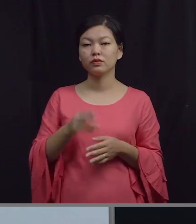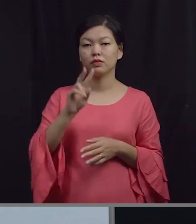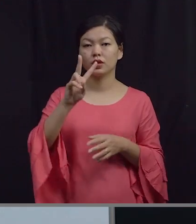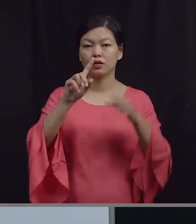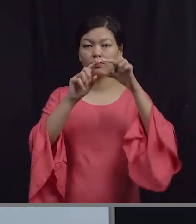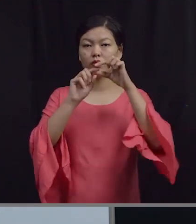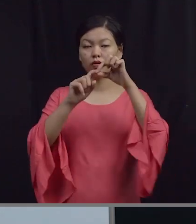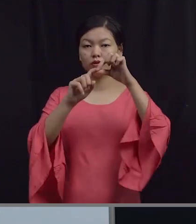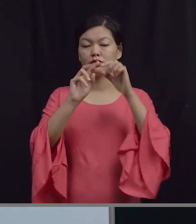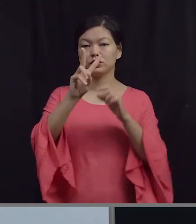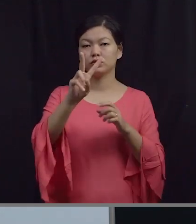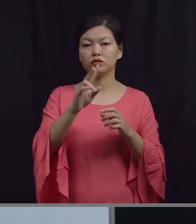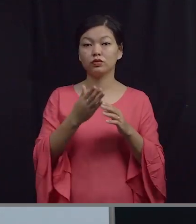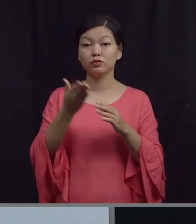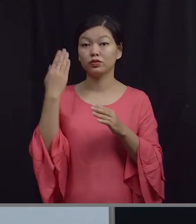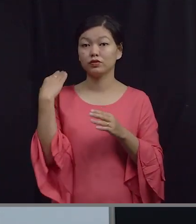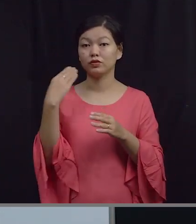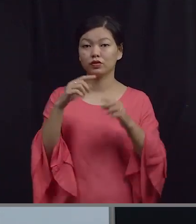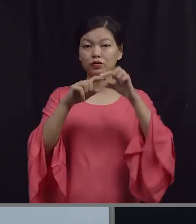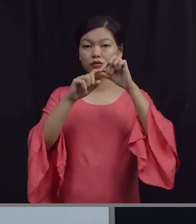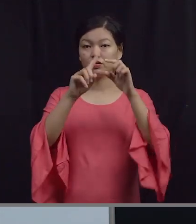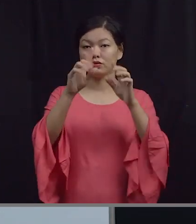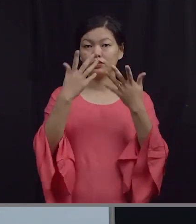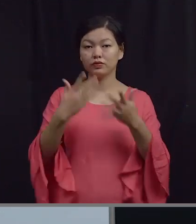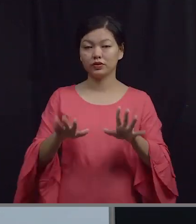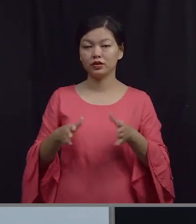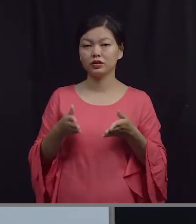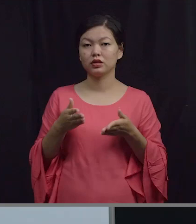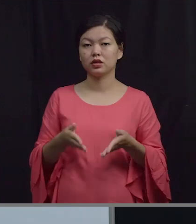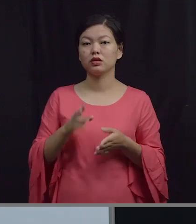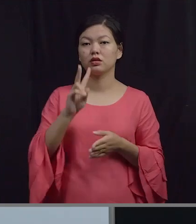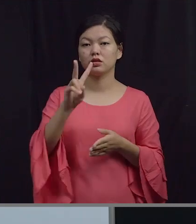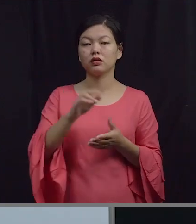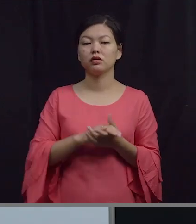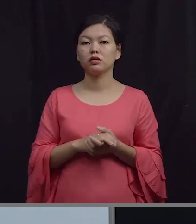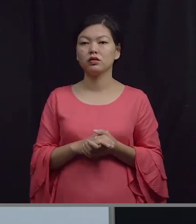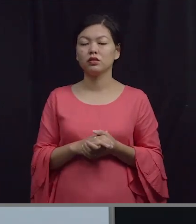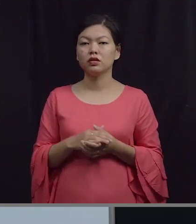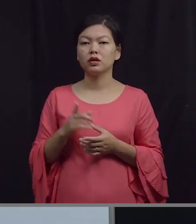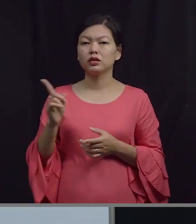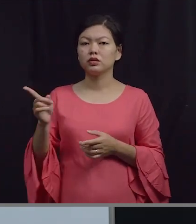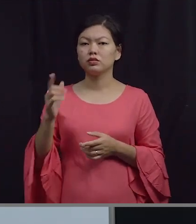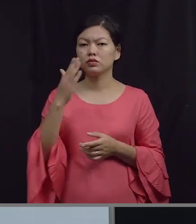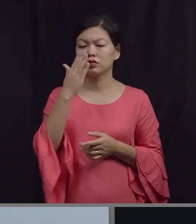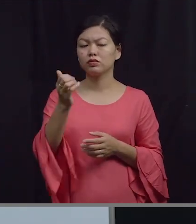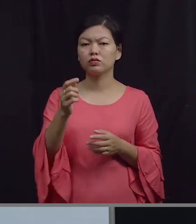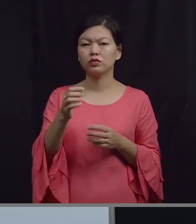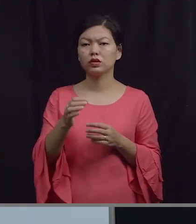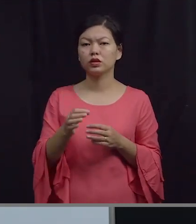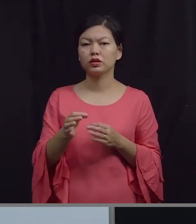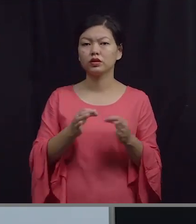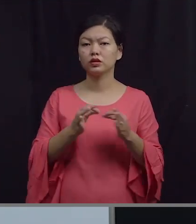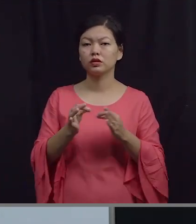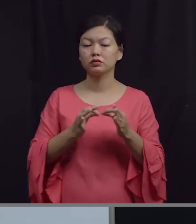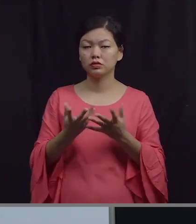2. Okay, number 2. Okay, because this is going to be very important for the coming session, means coming exam. So number 2. Okay,